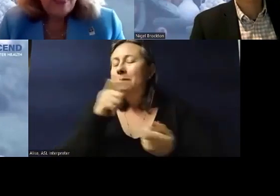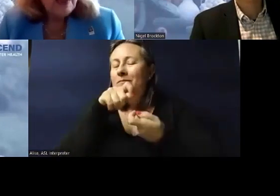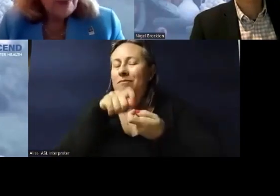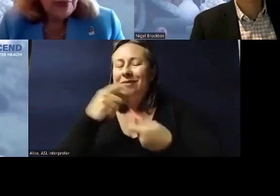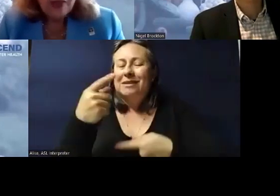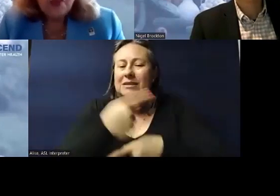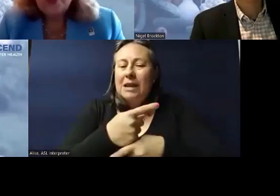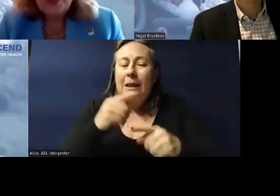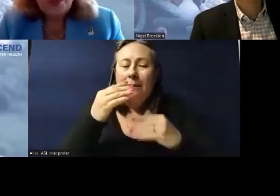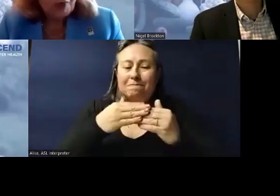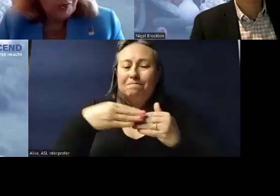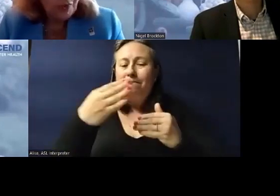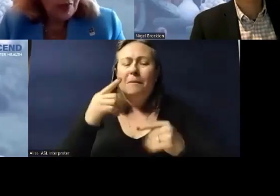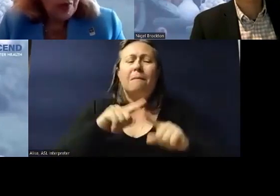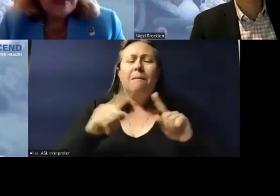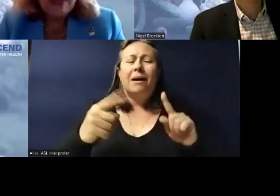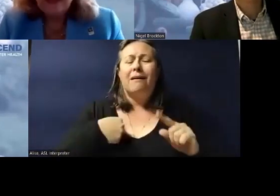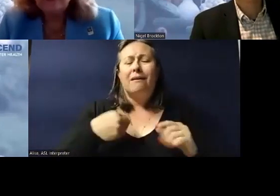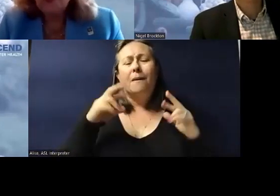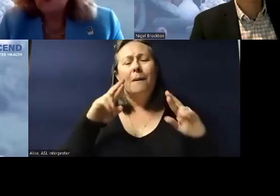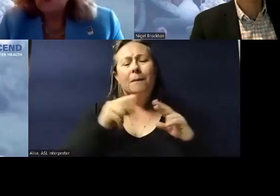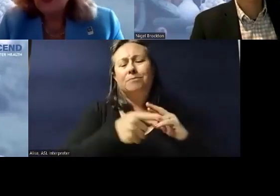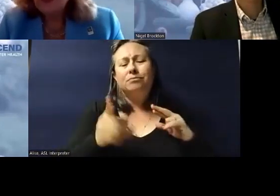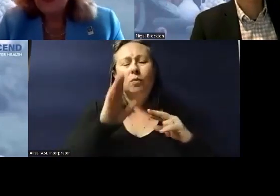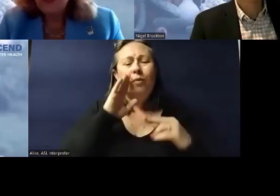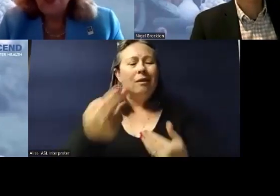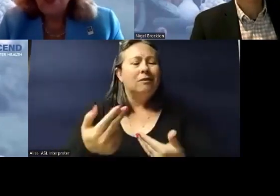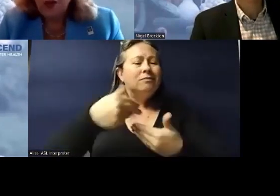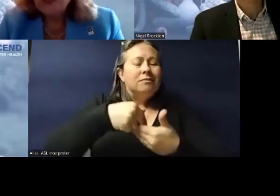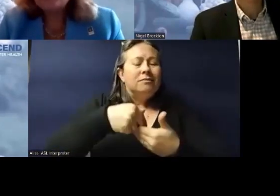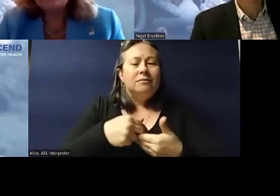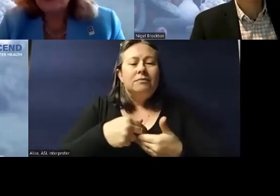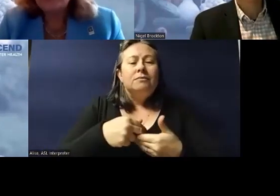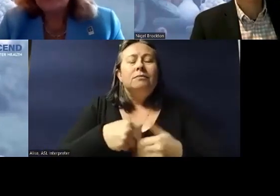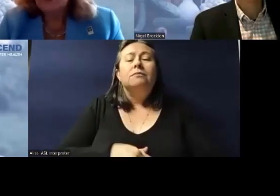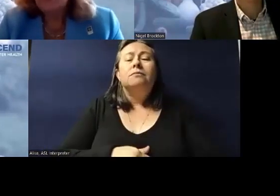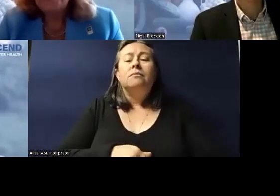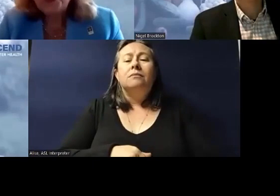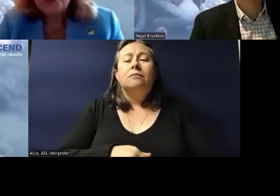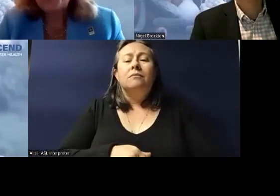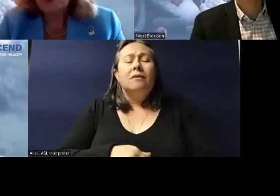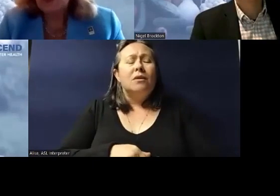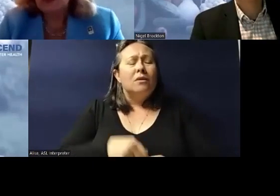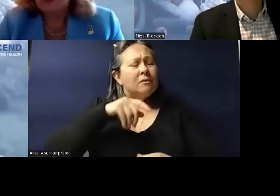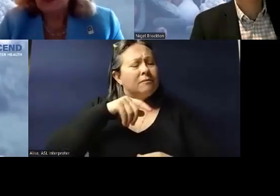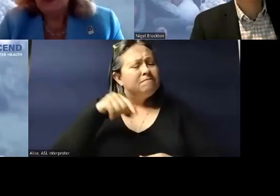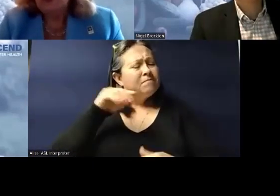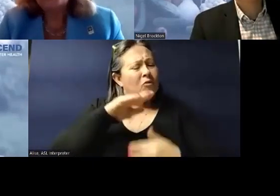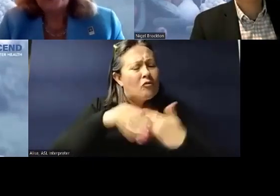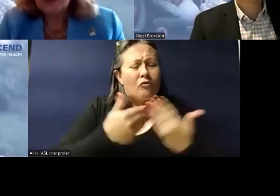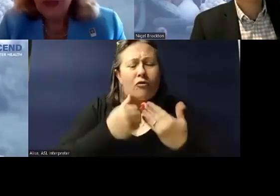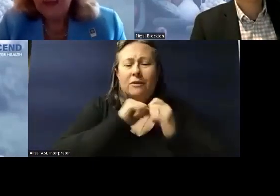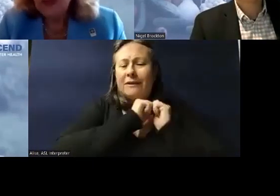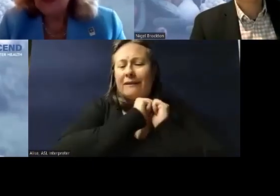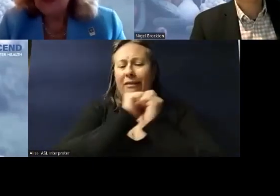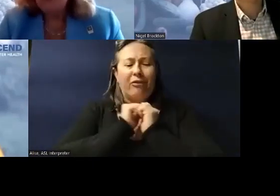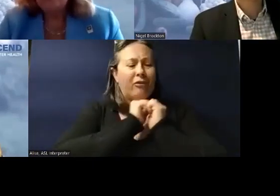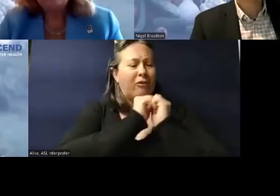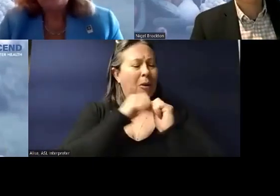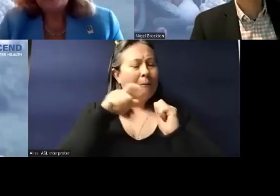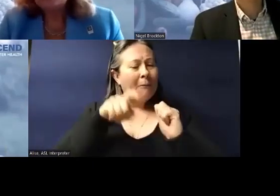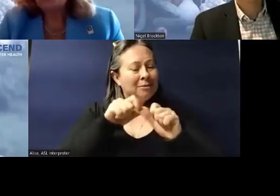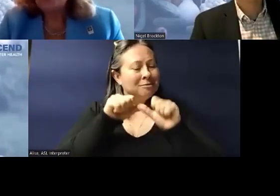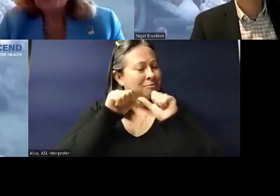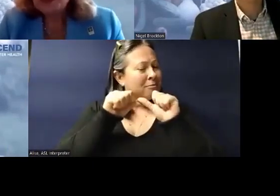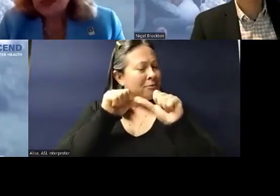detail, but I hope you all join us, and we all together have to work together